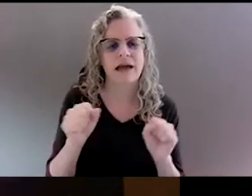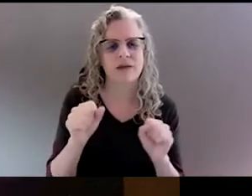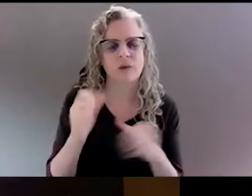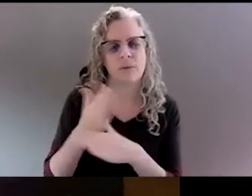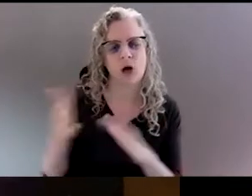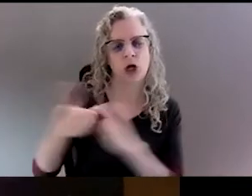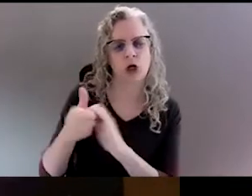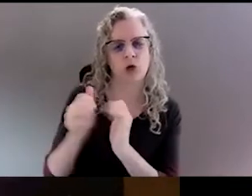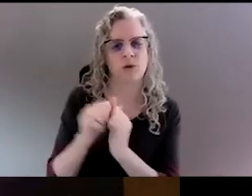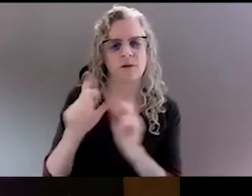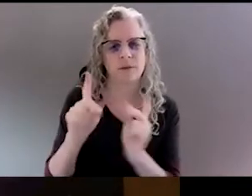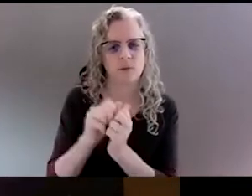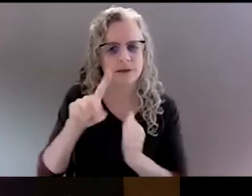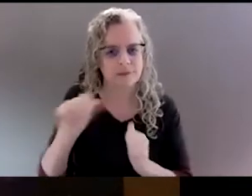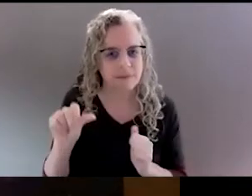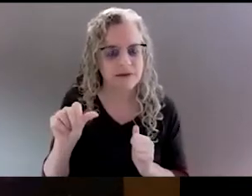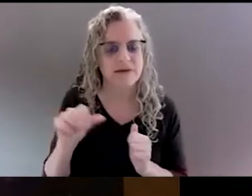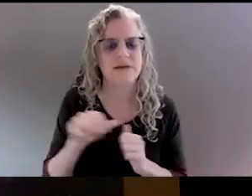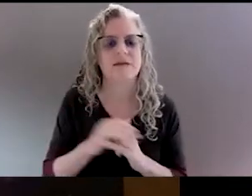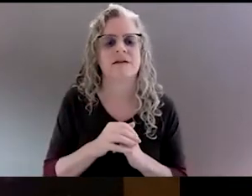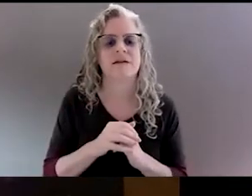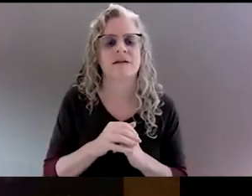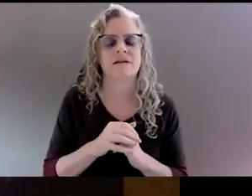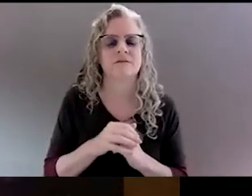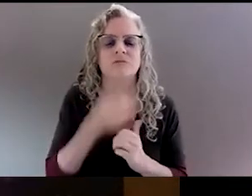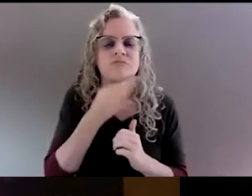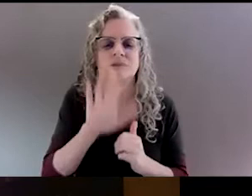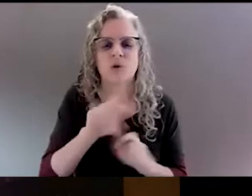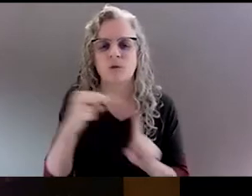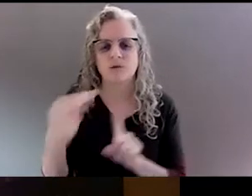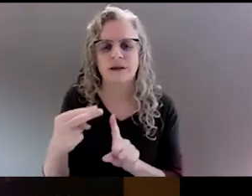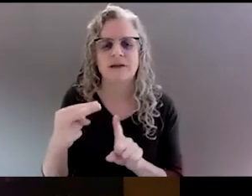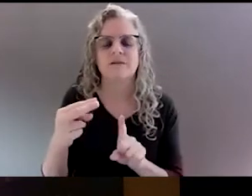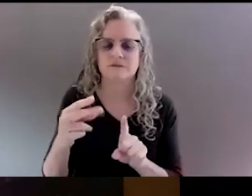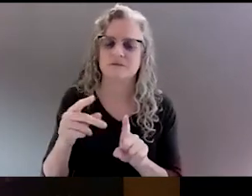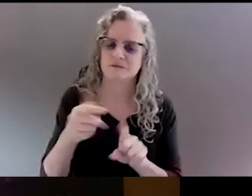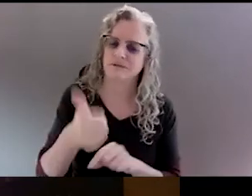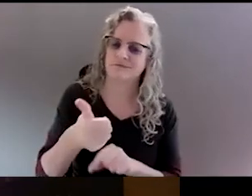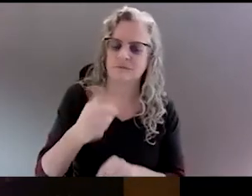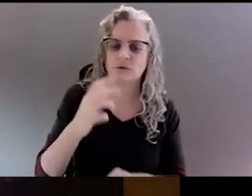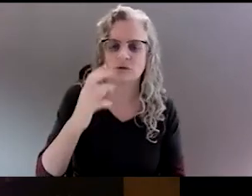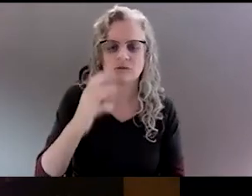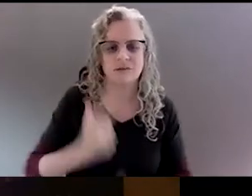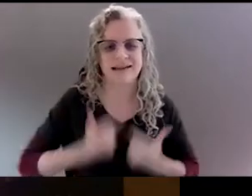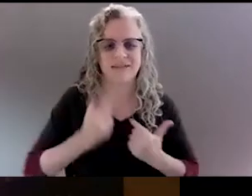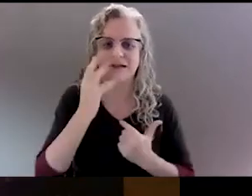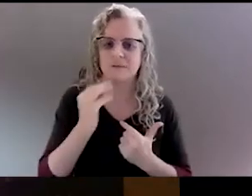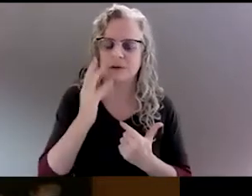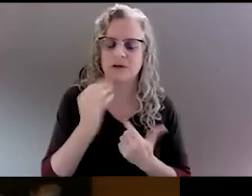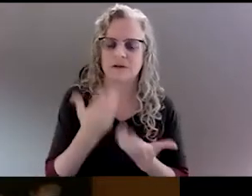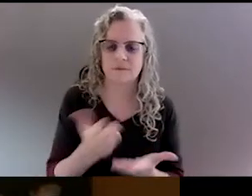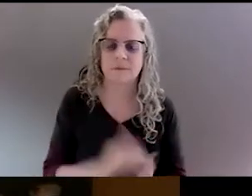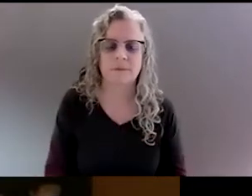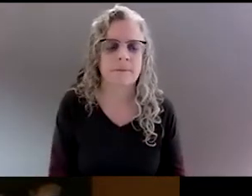including obviously from your perspective as someone with lived experience in terms of achieving equity.